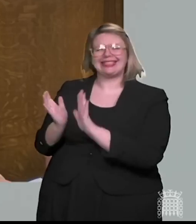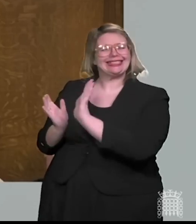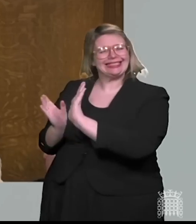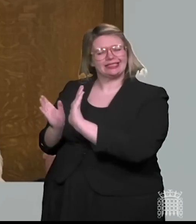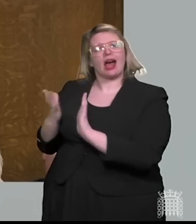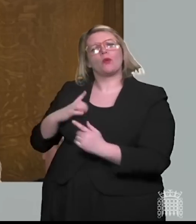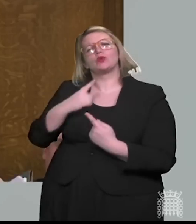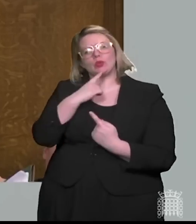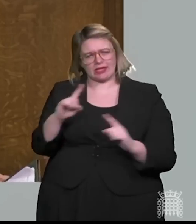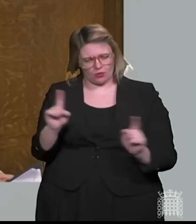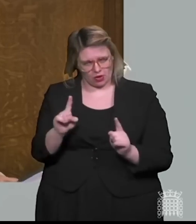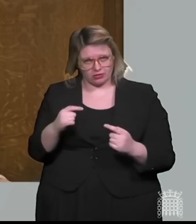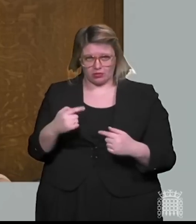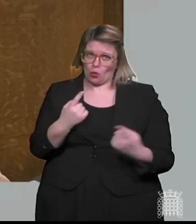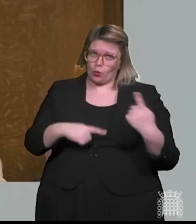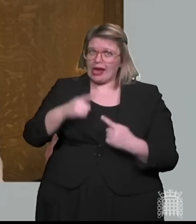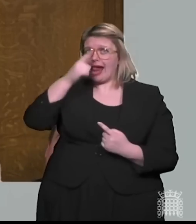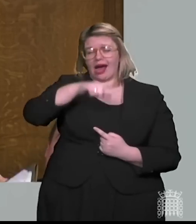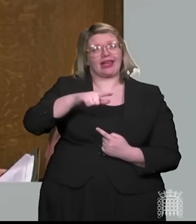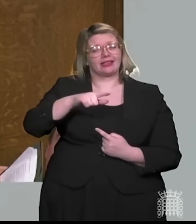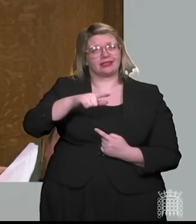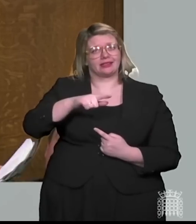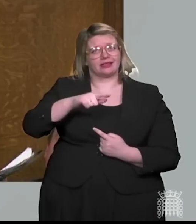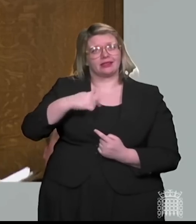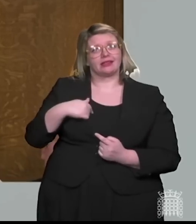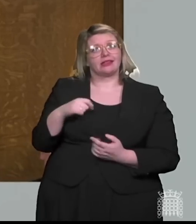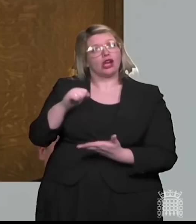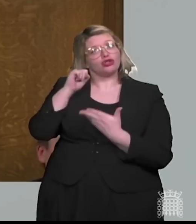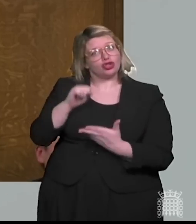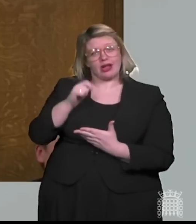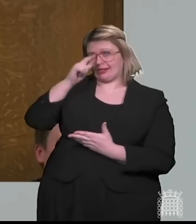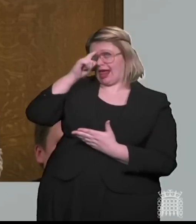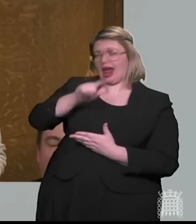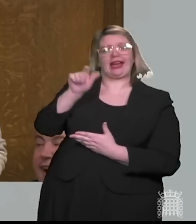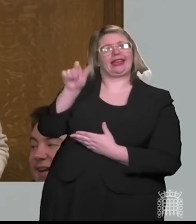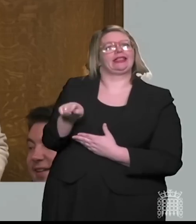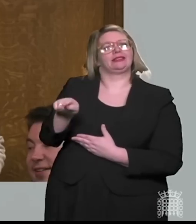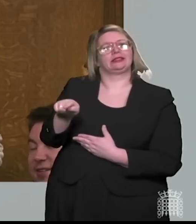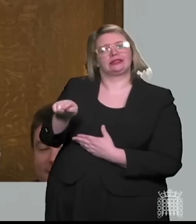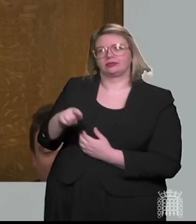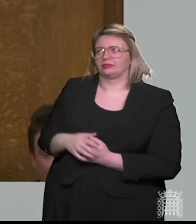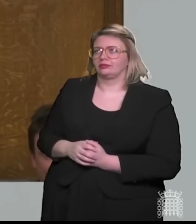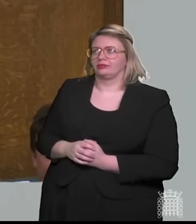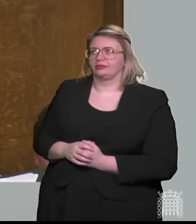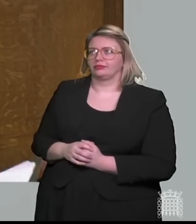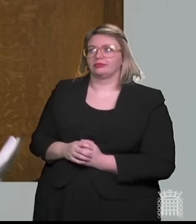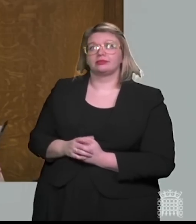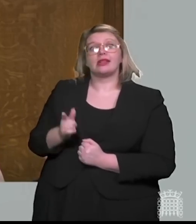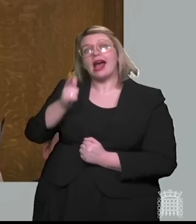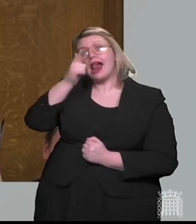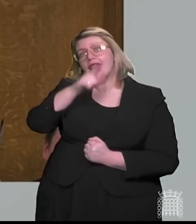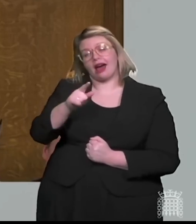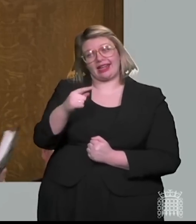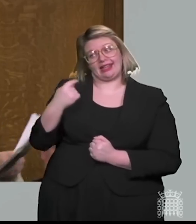start by saying how lucky we are to have a lucky Chancellor. He has been lucky